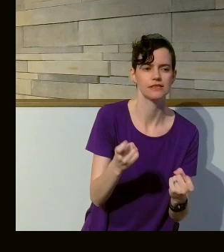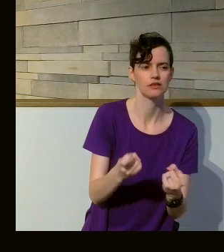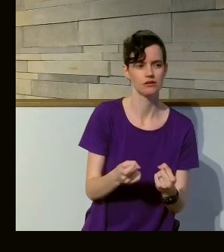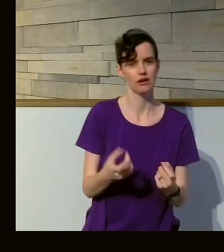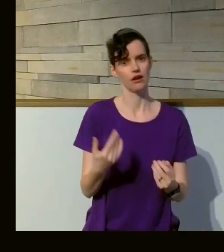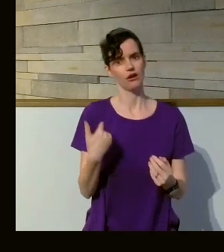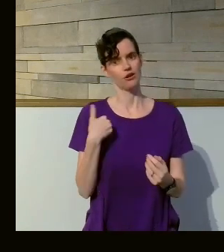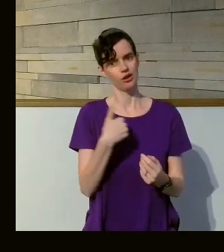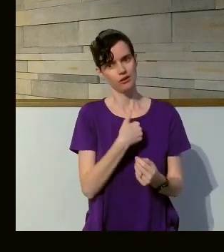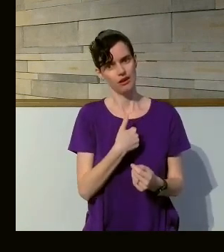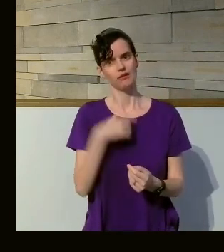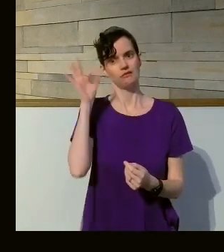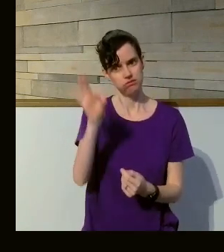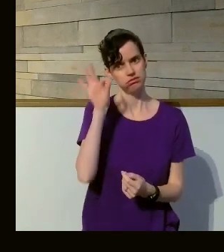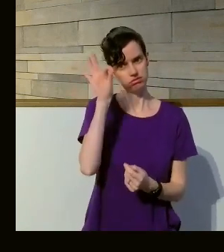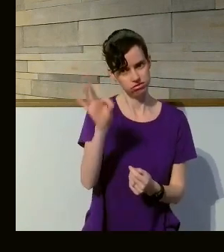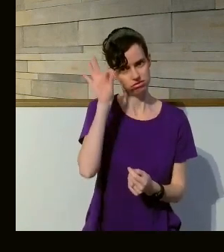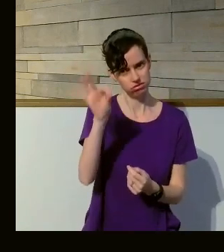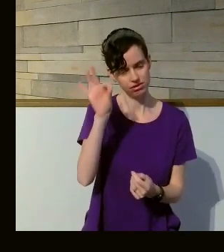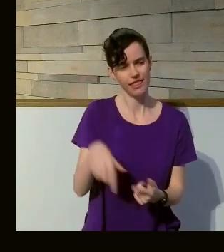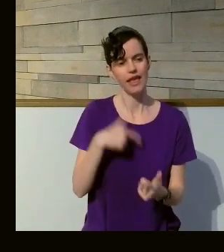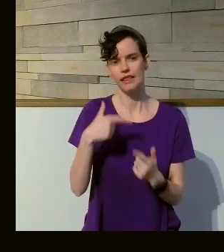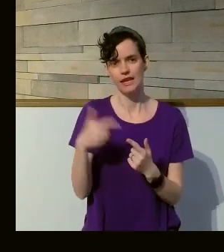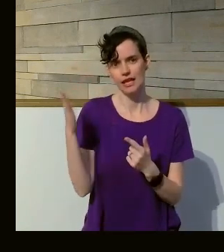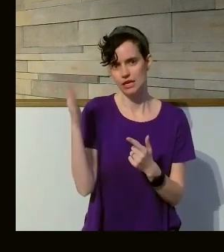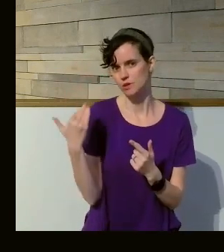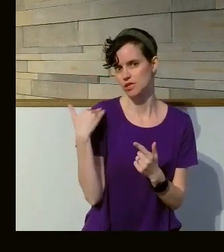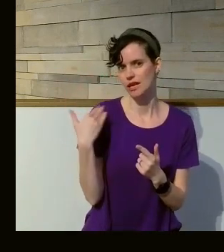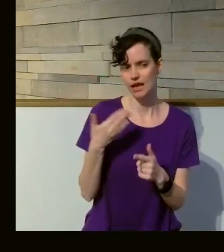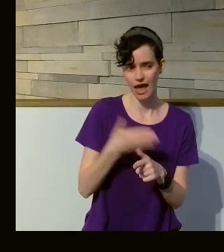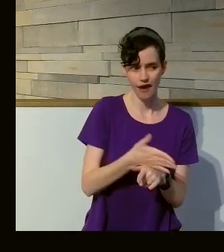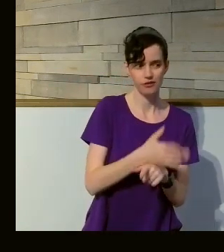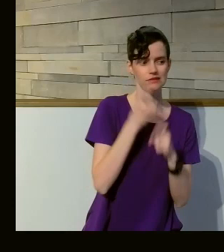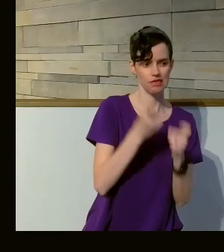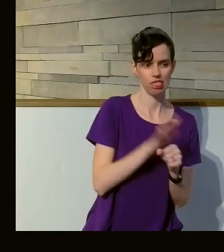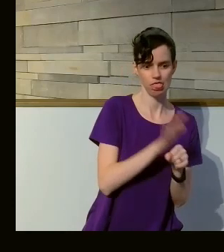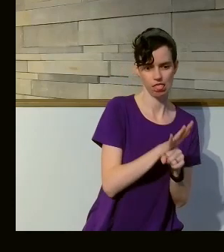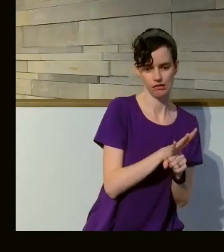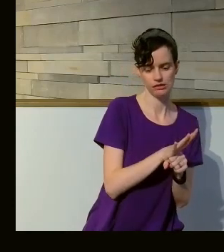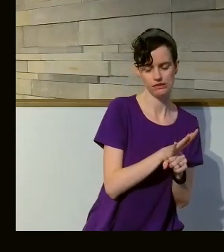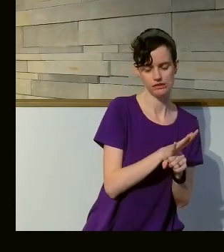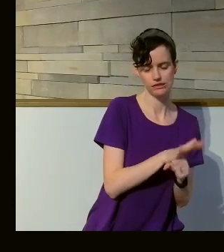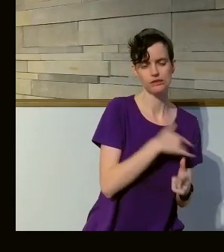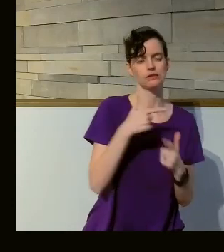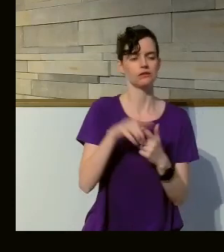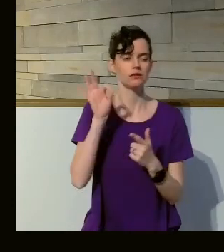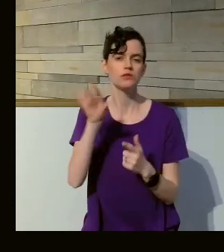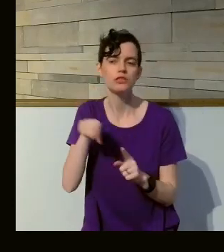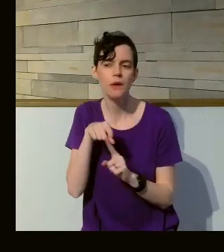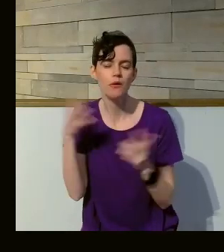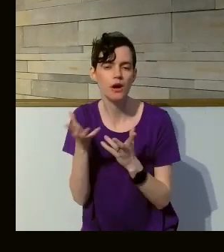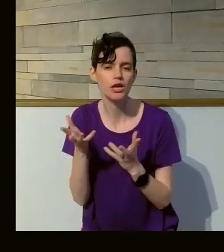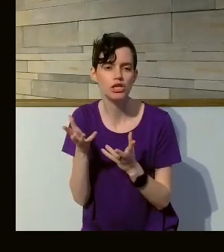have sermon after sermon after sermon on that. Then there's another expectation. After I preach enough about sin, then I preach about what?